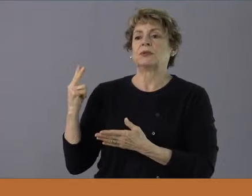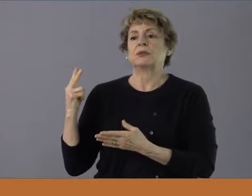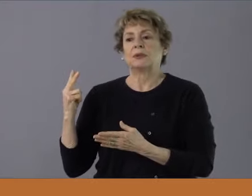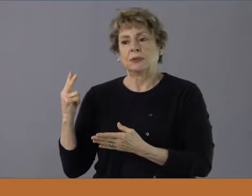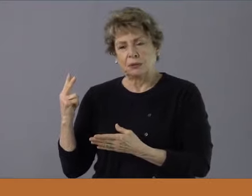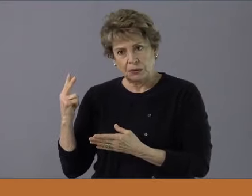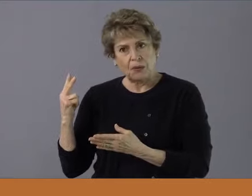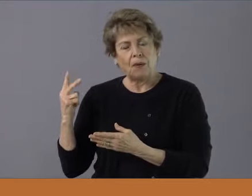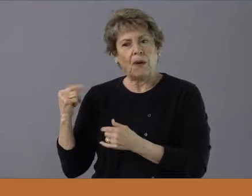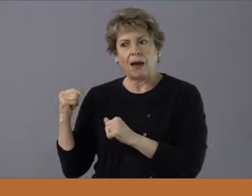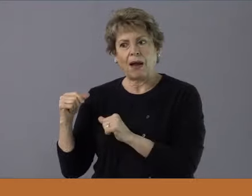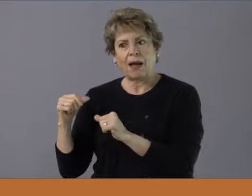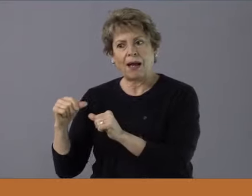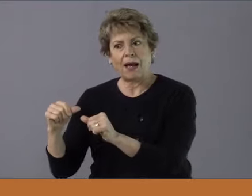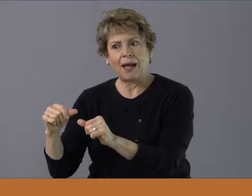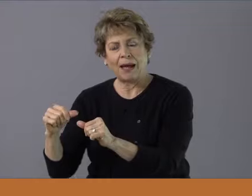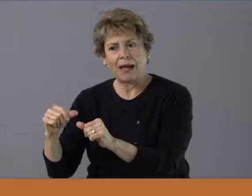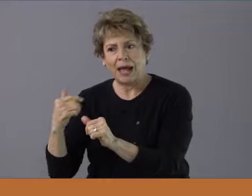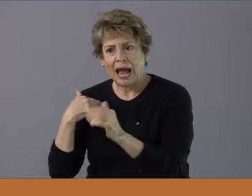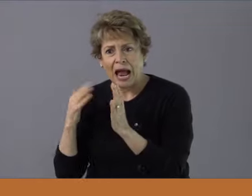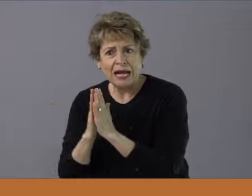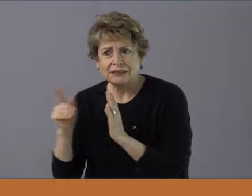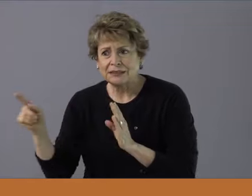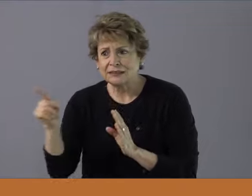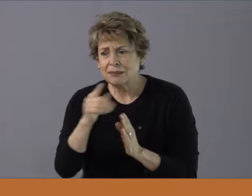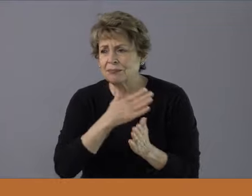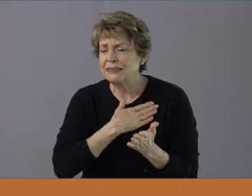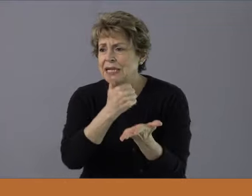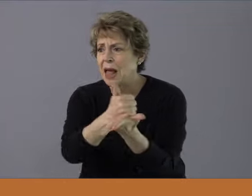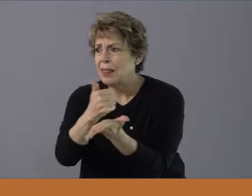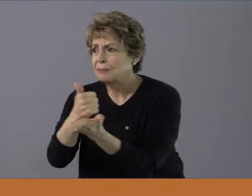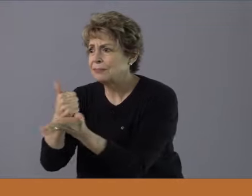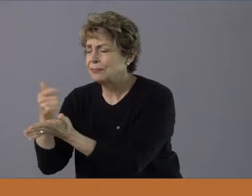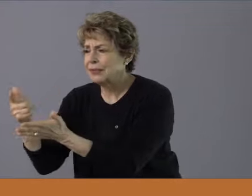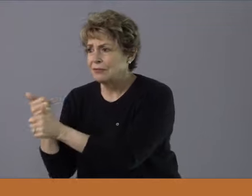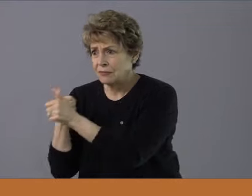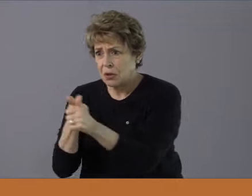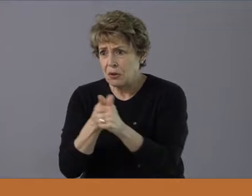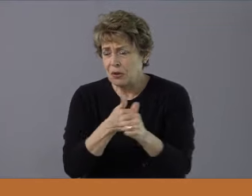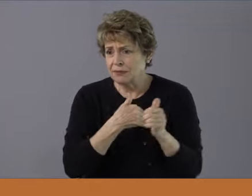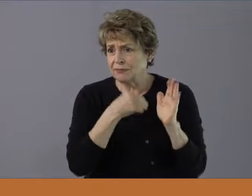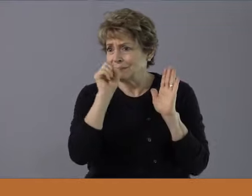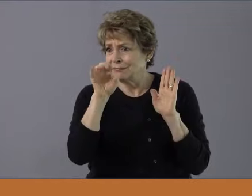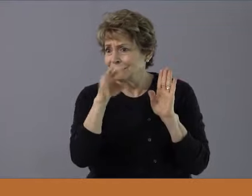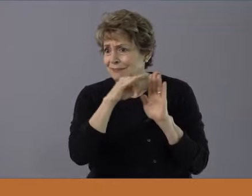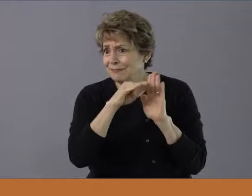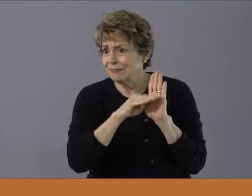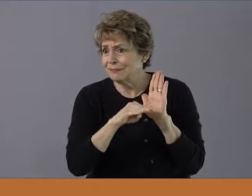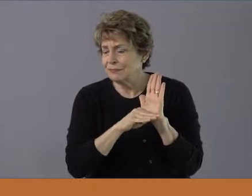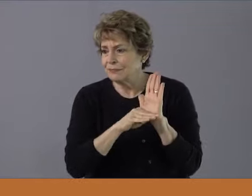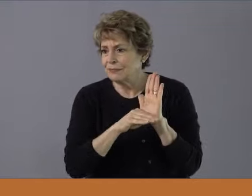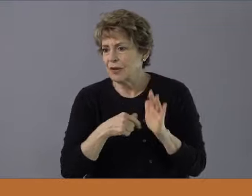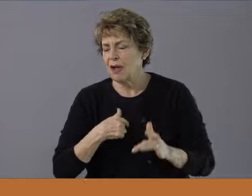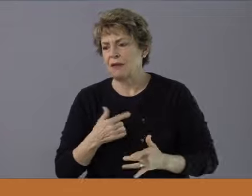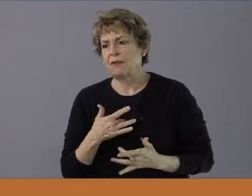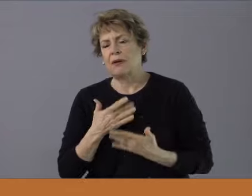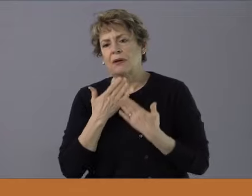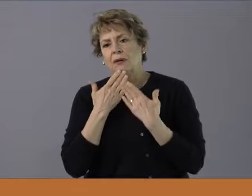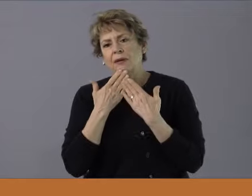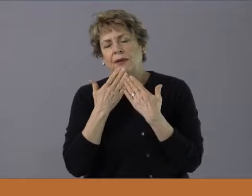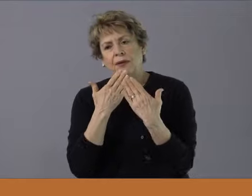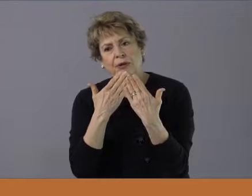help. People have responded. I'm grateful. What you're doing is saving lives, protecting